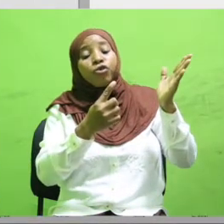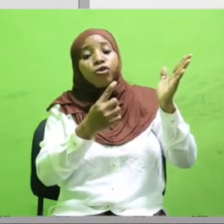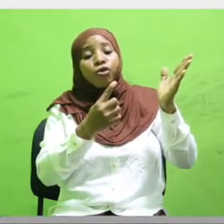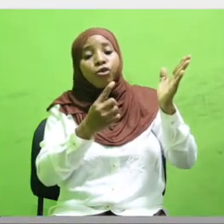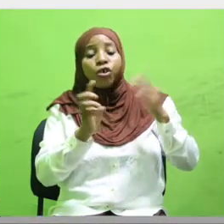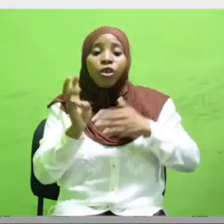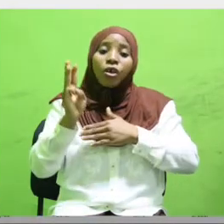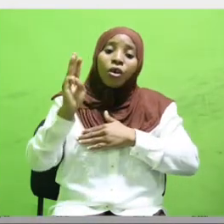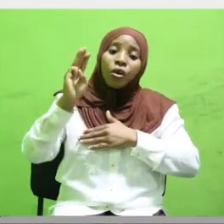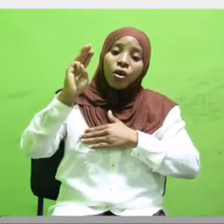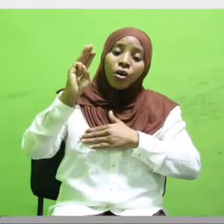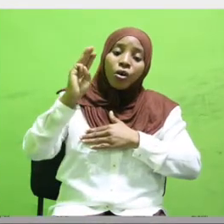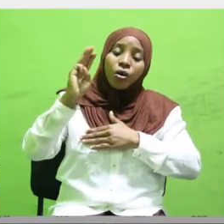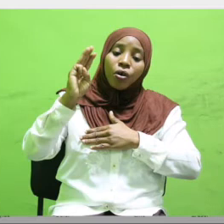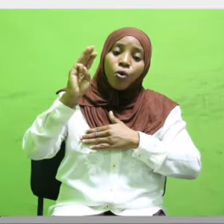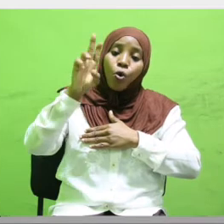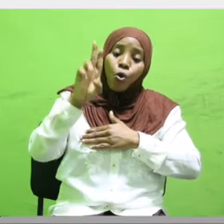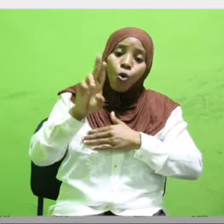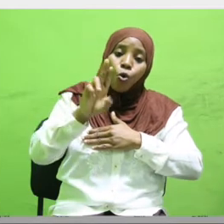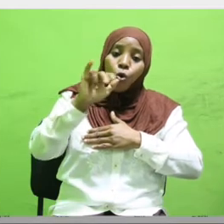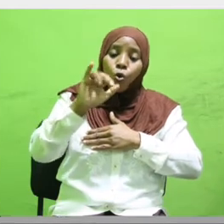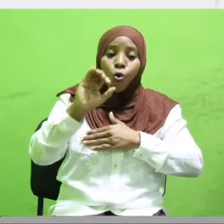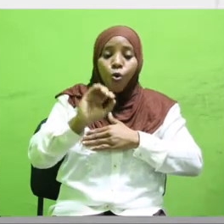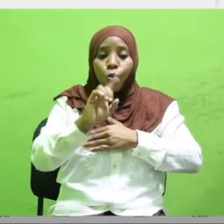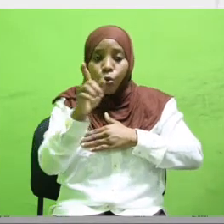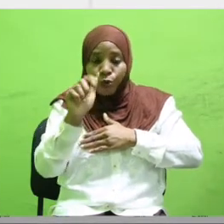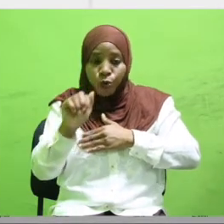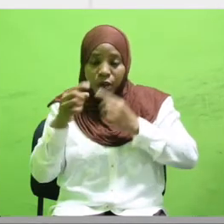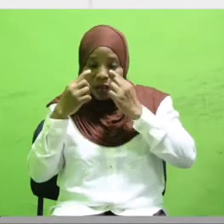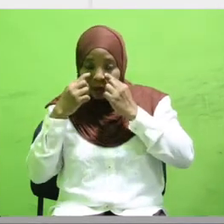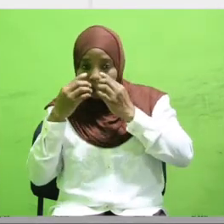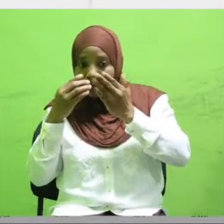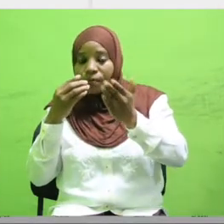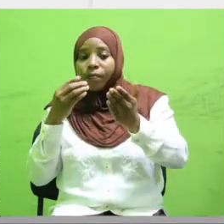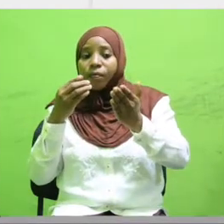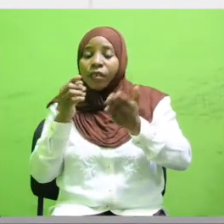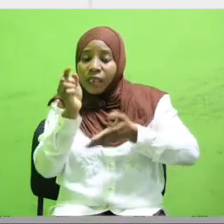Our fourth question is also pretty straightforward.